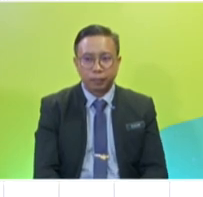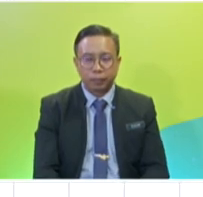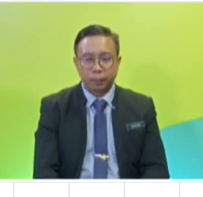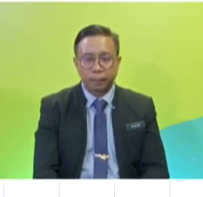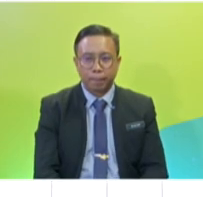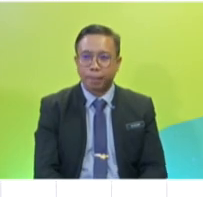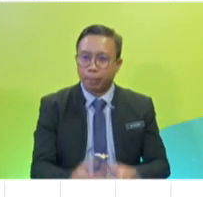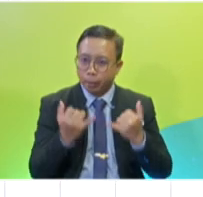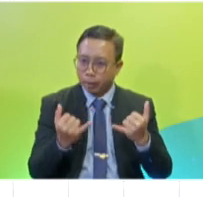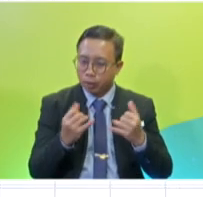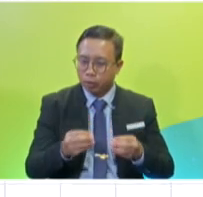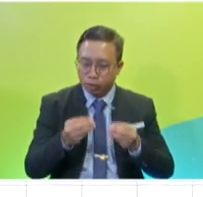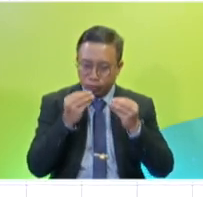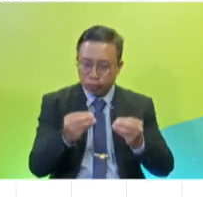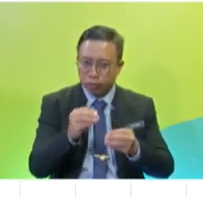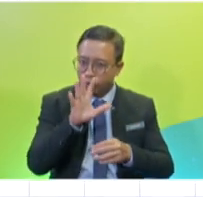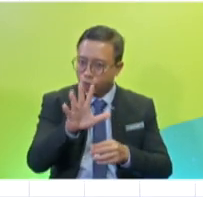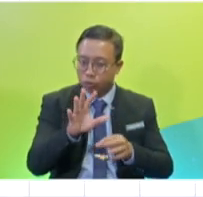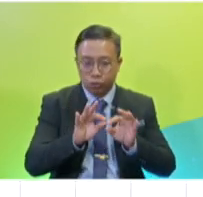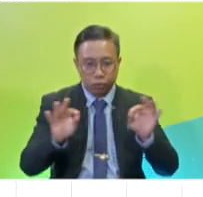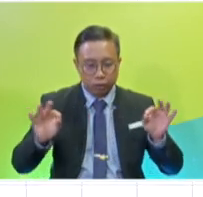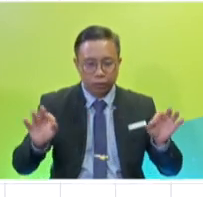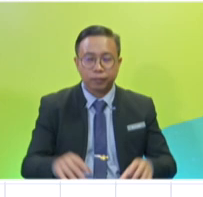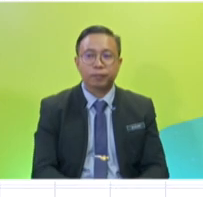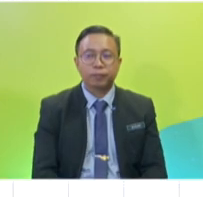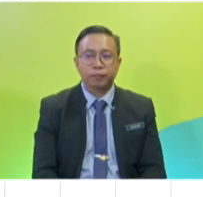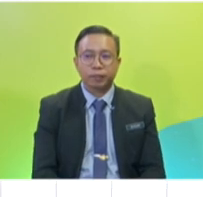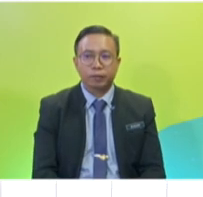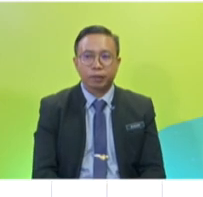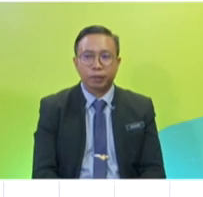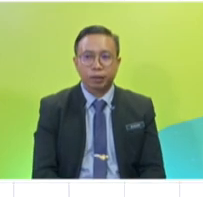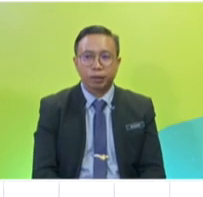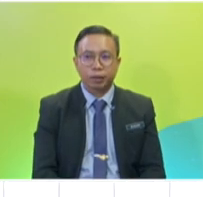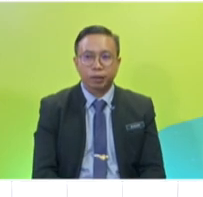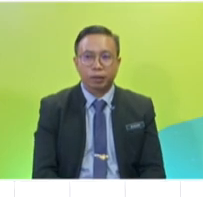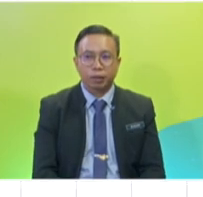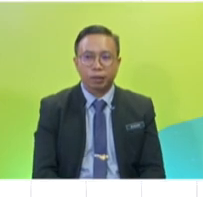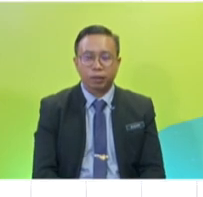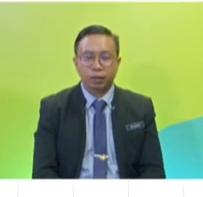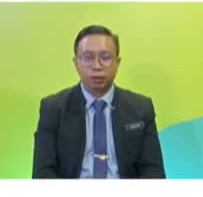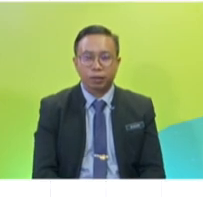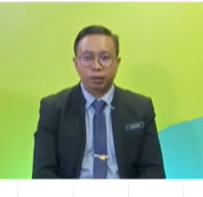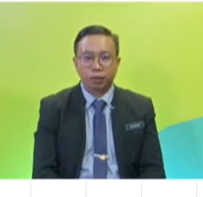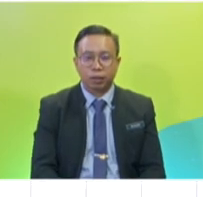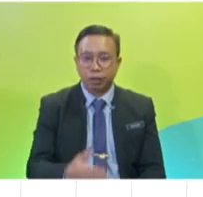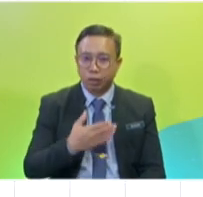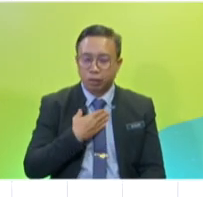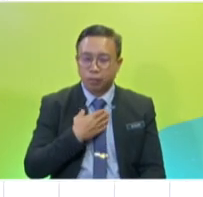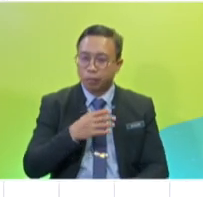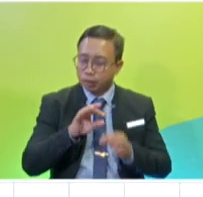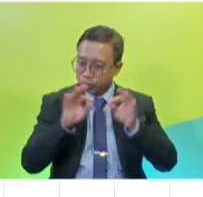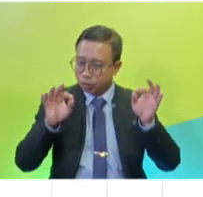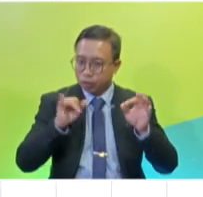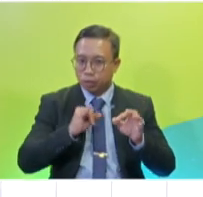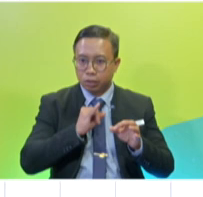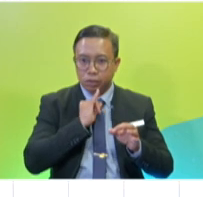Okay, now give me your sentence, Yusof. My sentence is, I